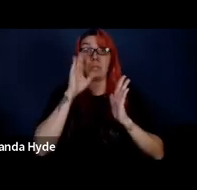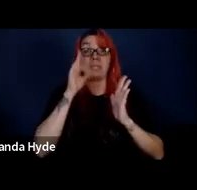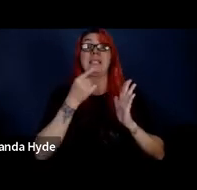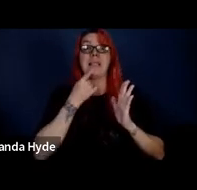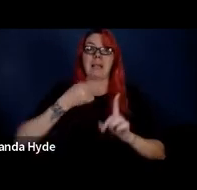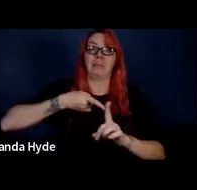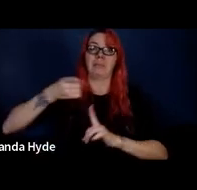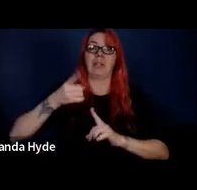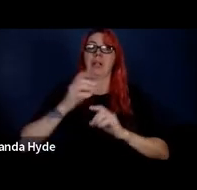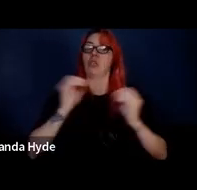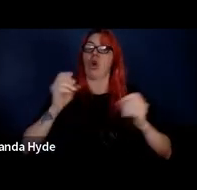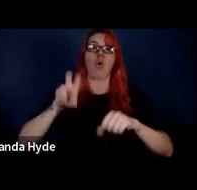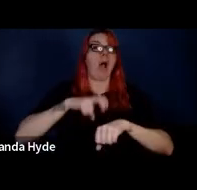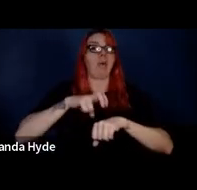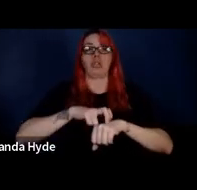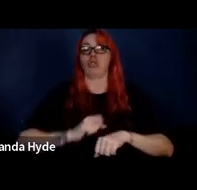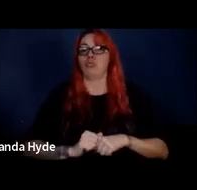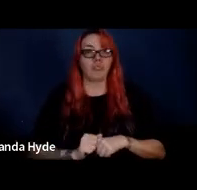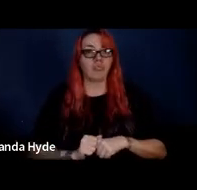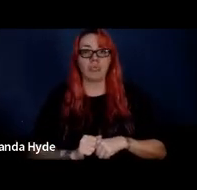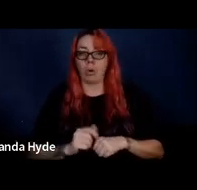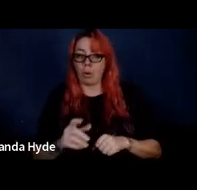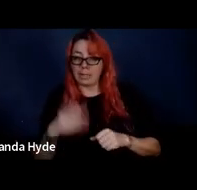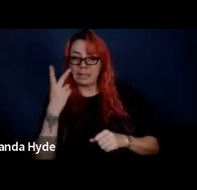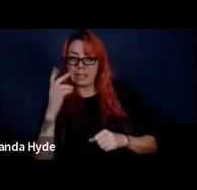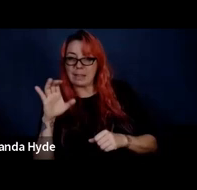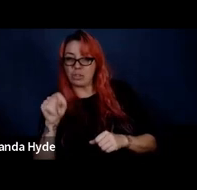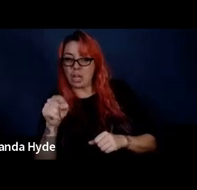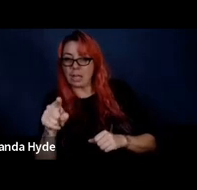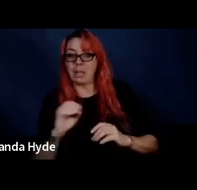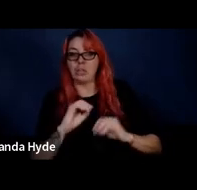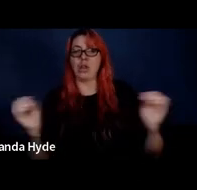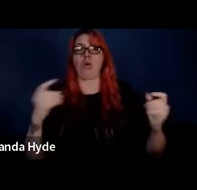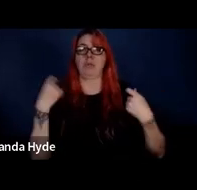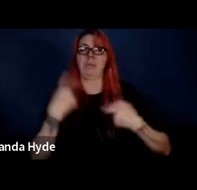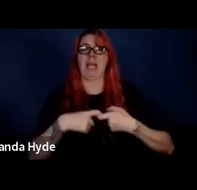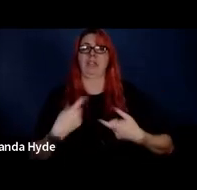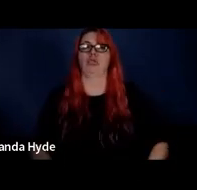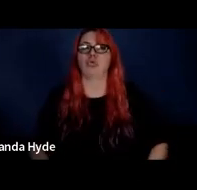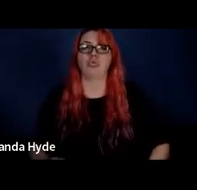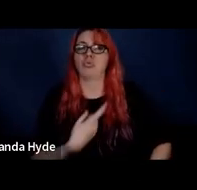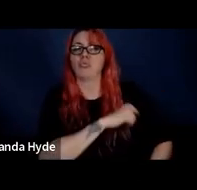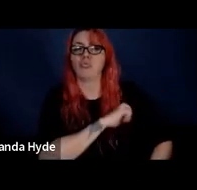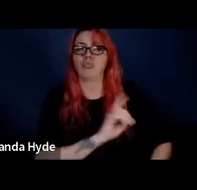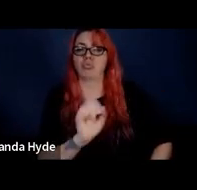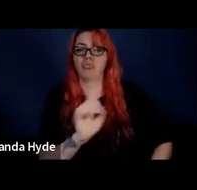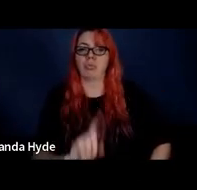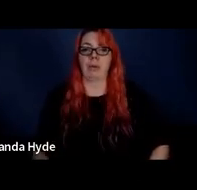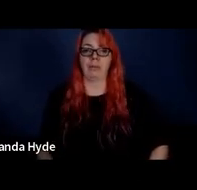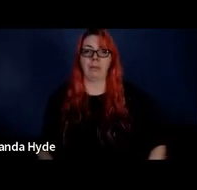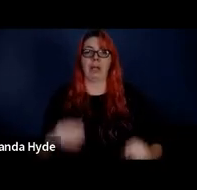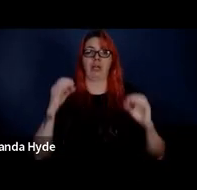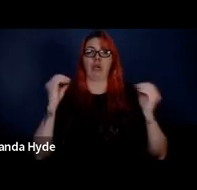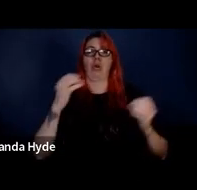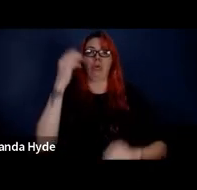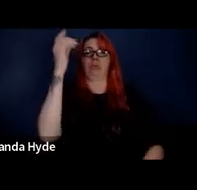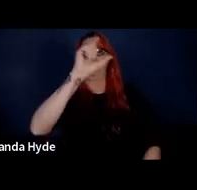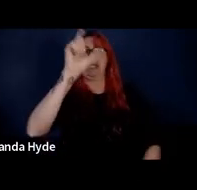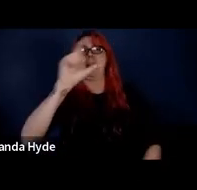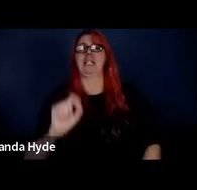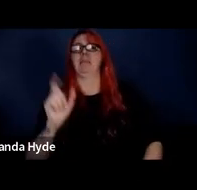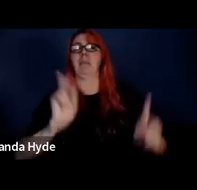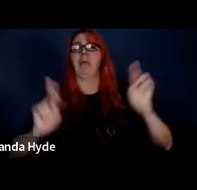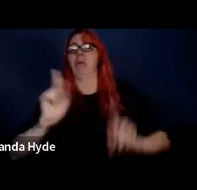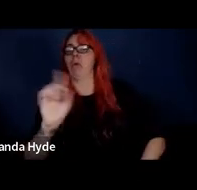some people are adding in the chat, no Italian, Spanish. There were lots of different, and including then they would also add no dogs, right?